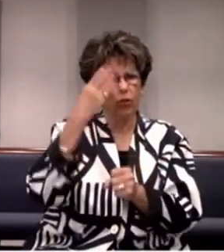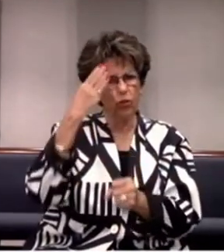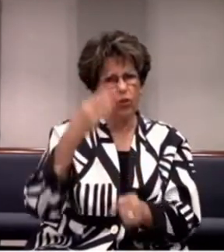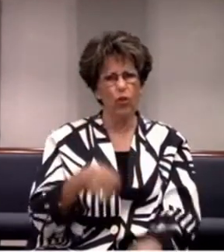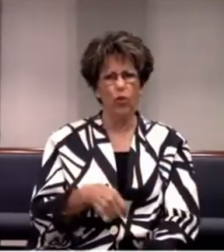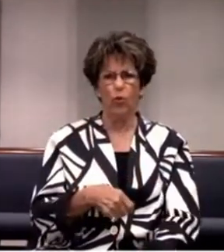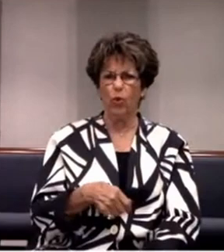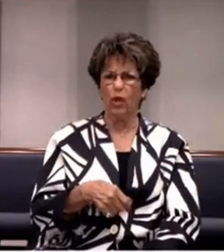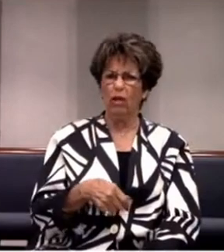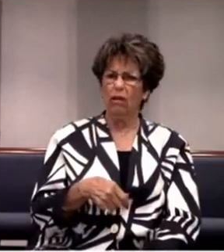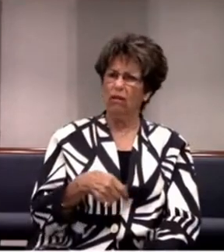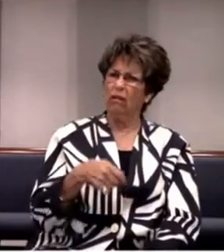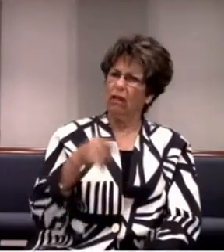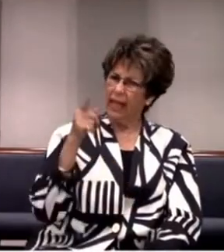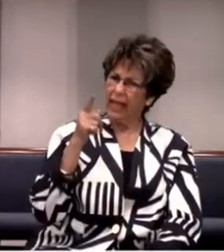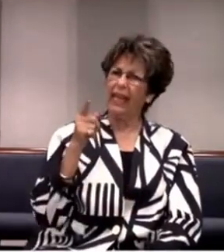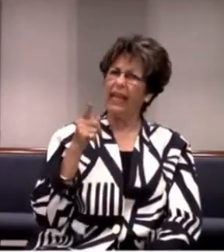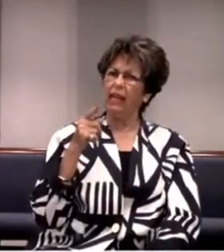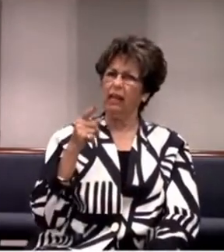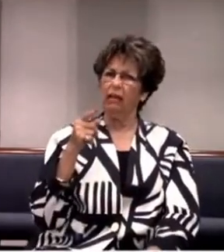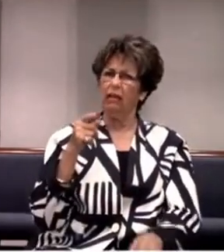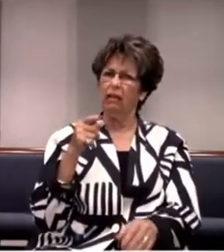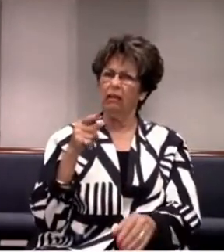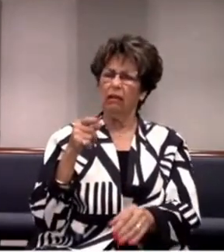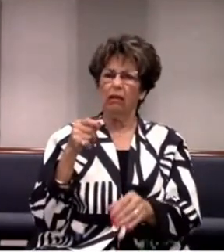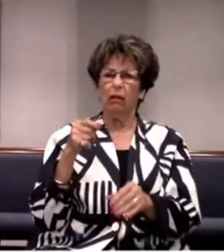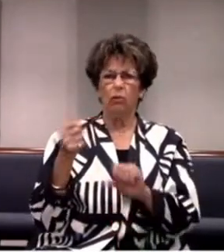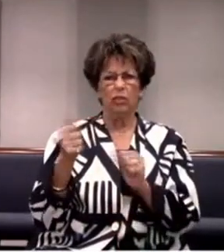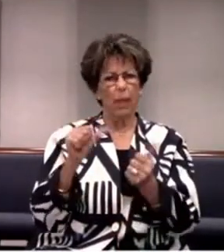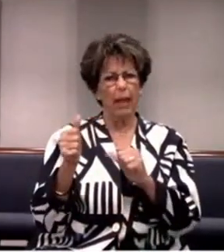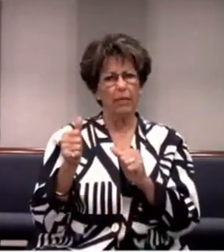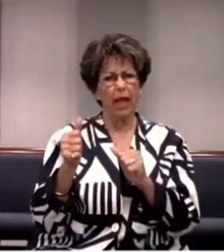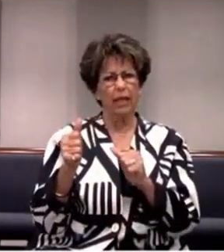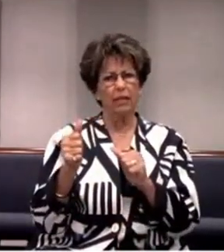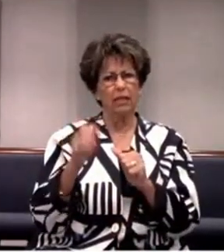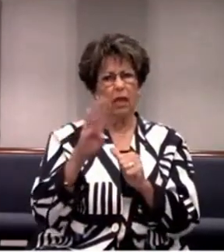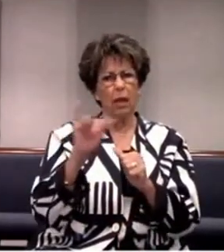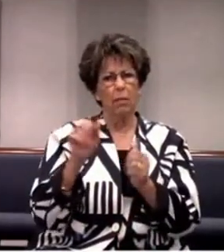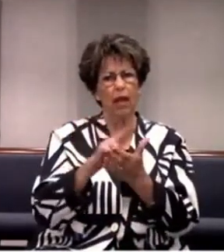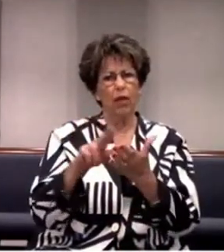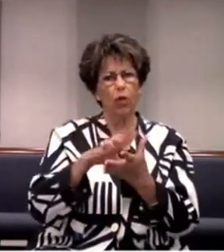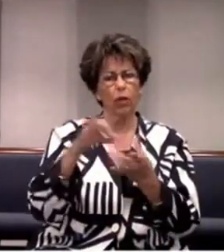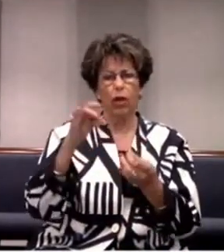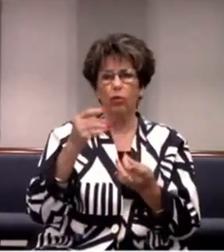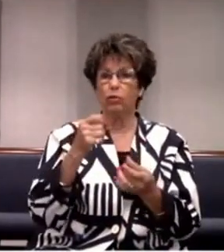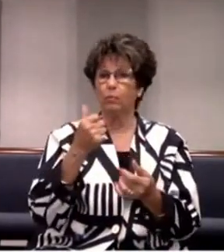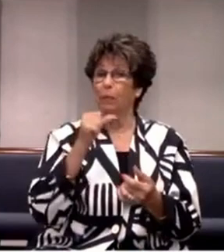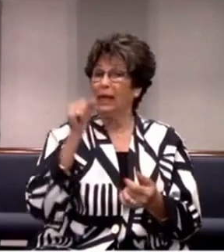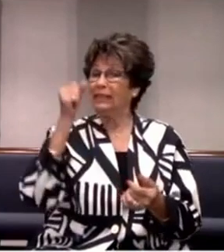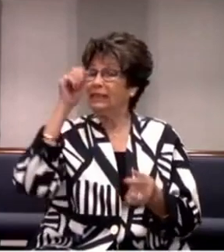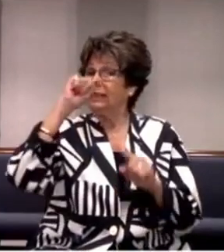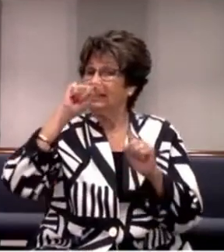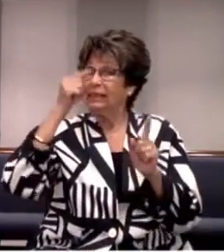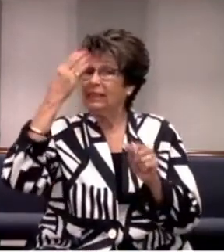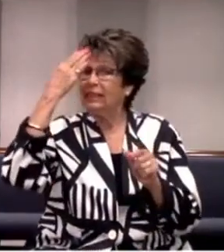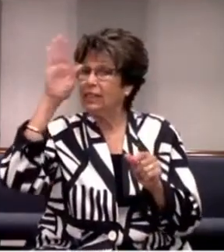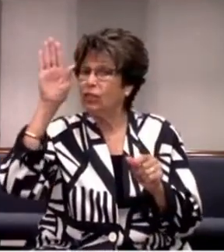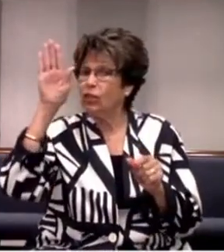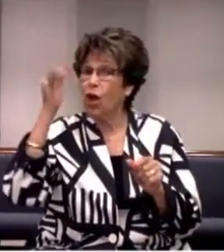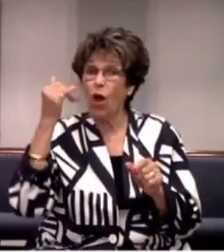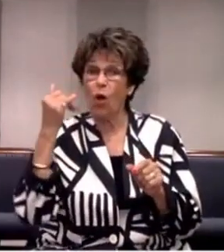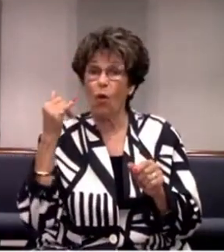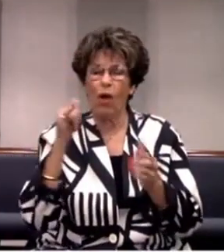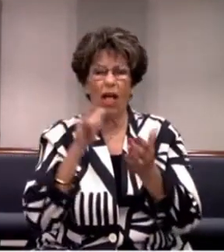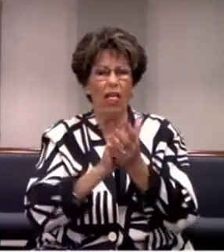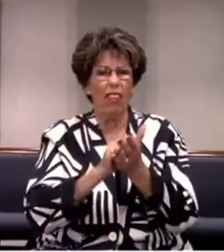that a Gentile would be baptized by the Holy Ghost. So let's just make sure I know my audience. If you